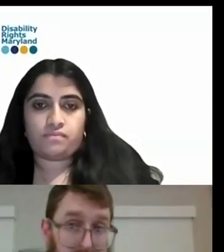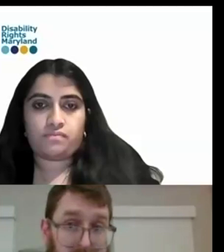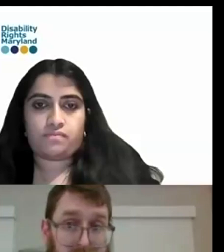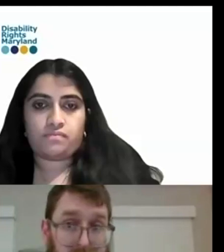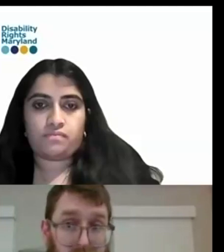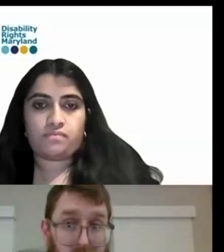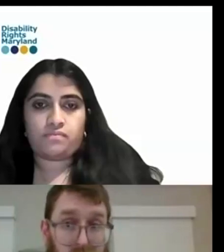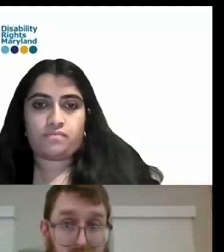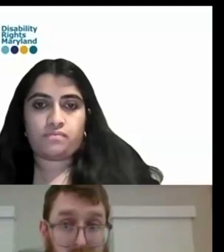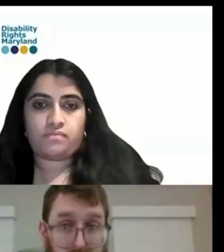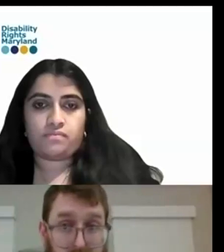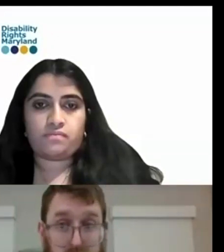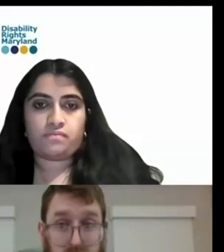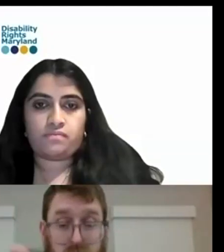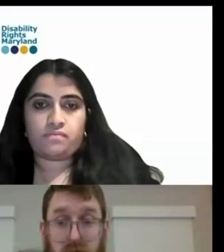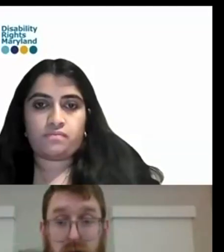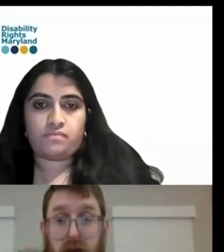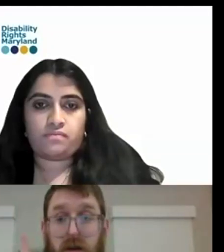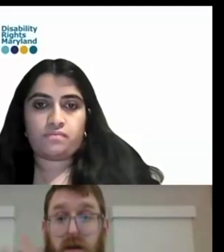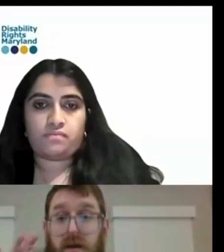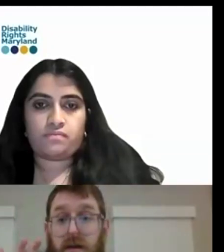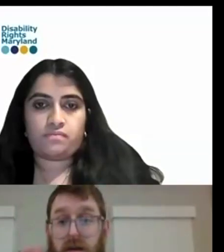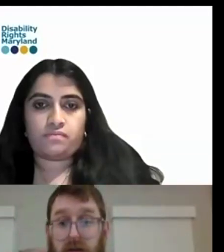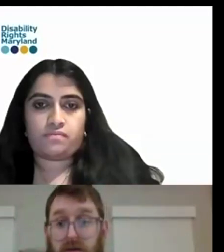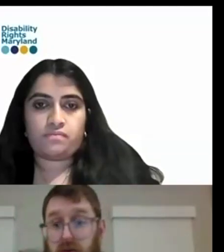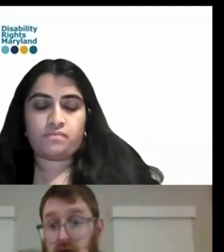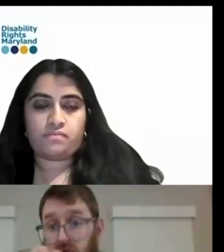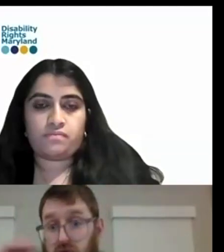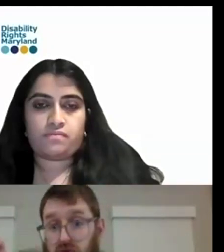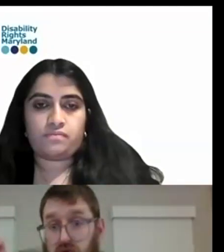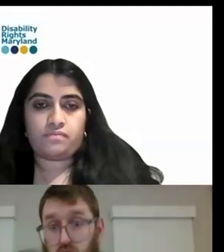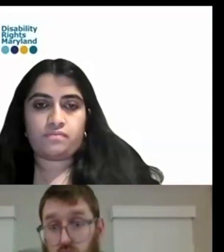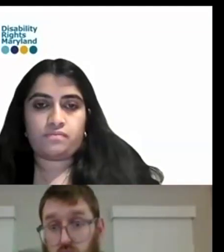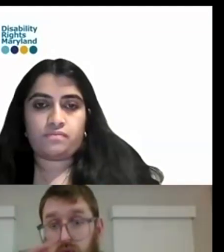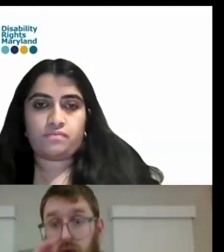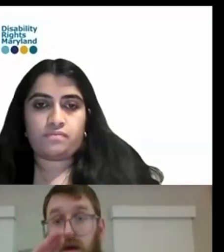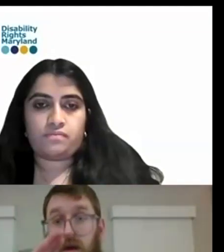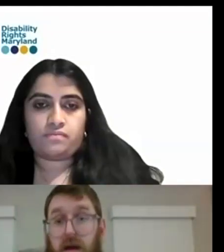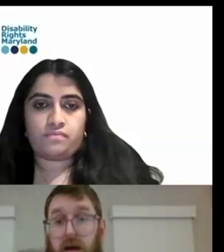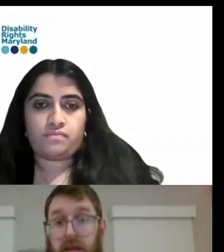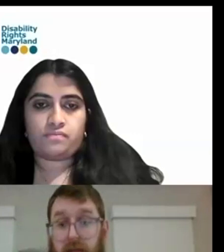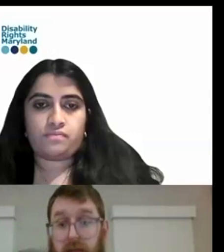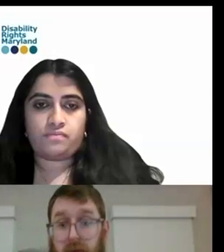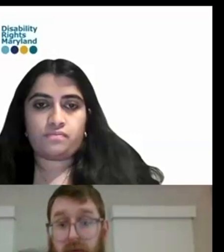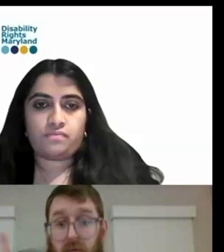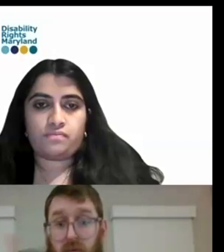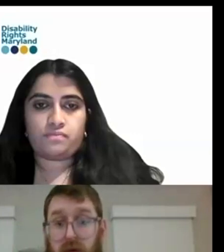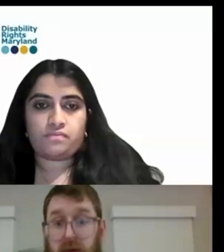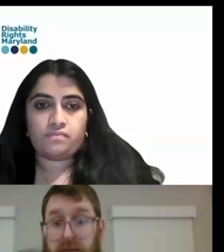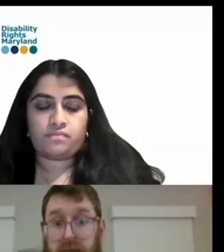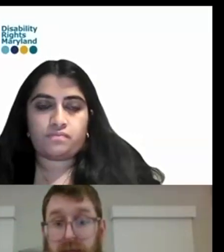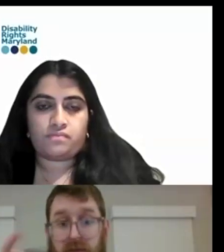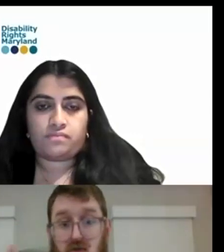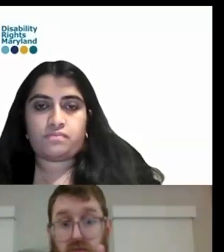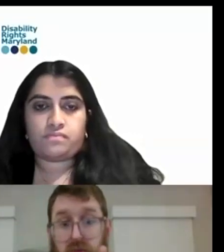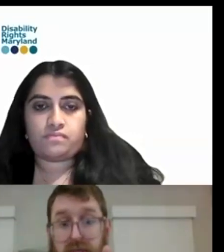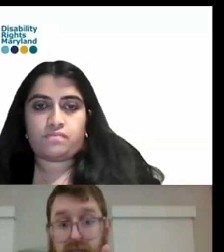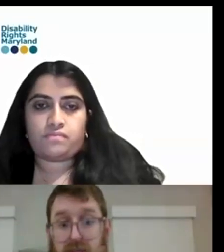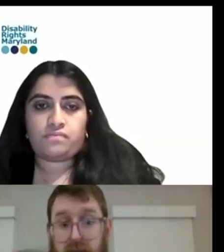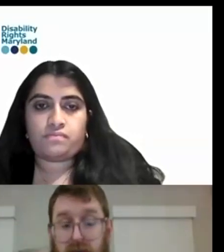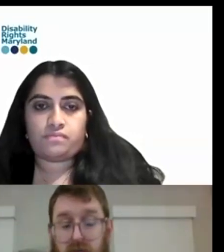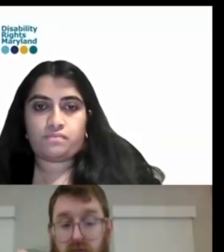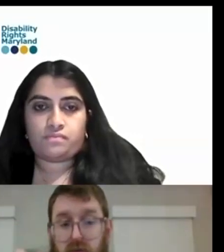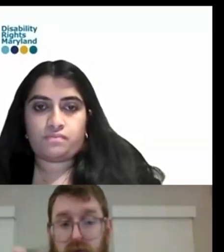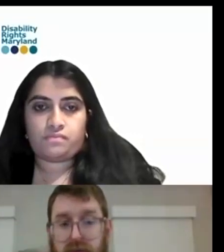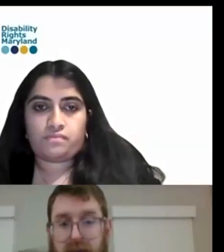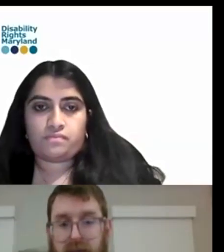languages, you can go to the Zoom on the bottom where it says interpretation, and